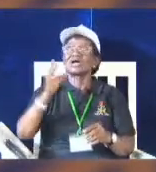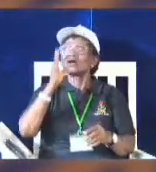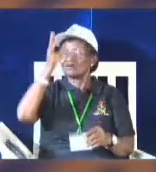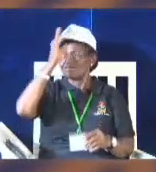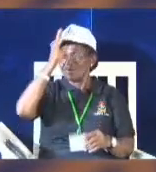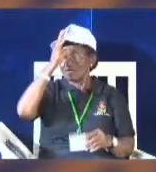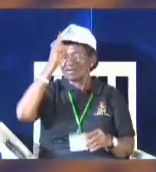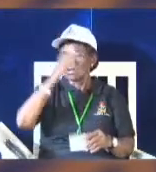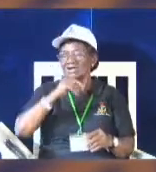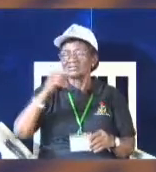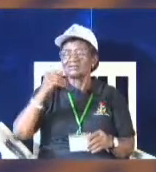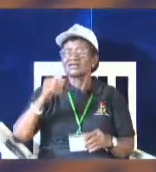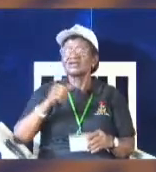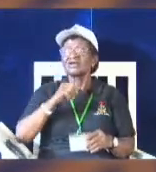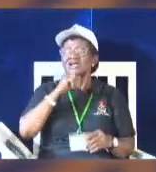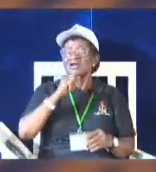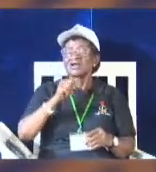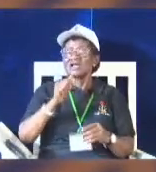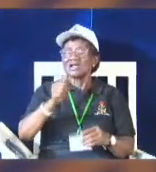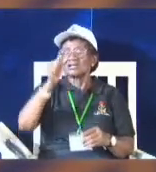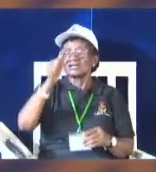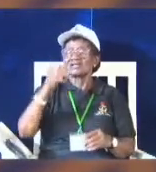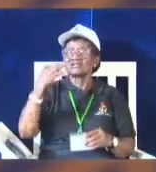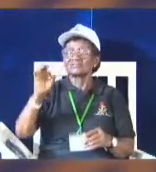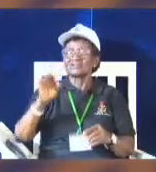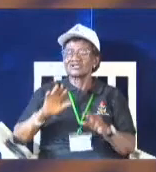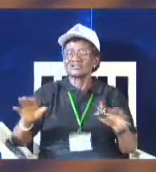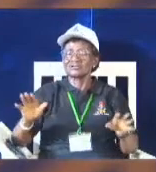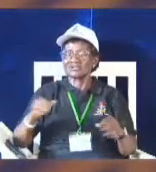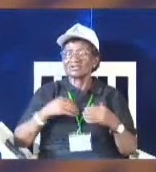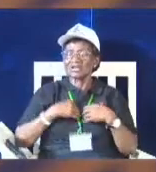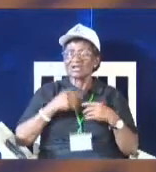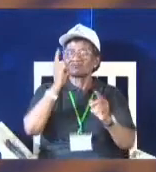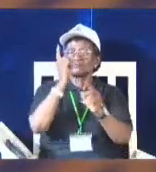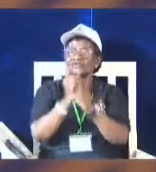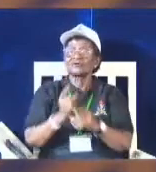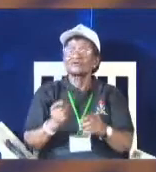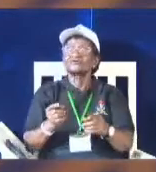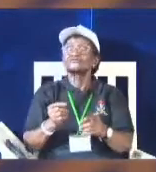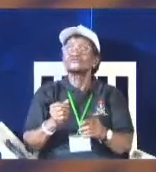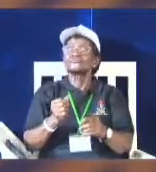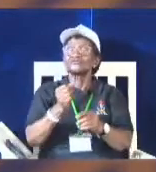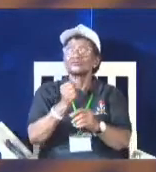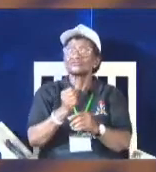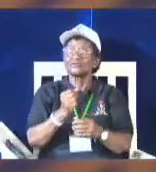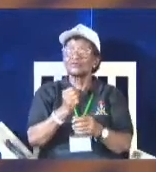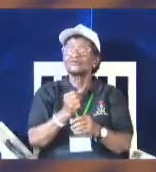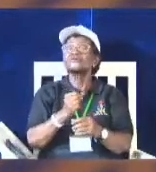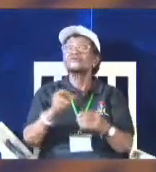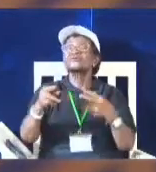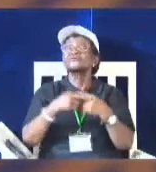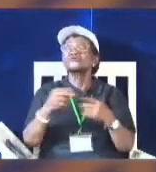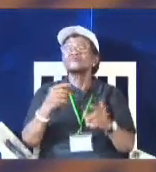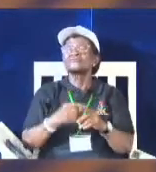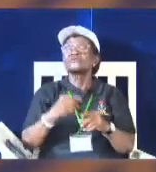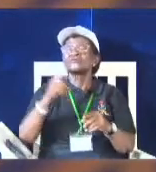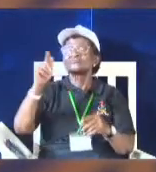And the eldest of the children had just returned from Germany and bought a new car.